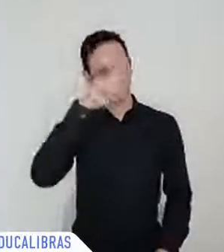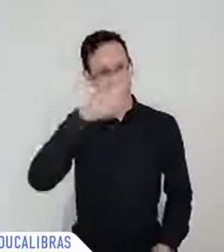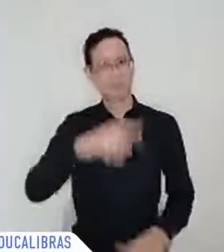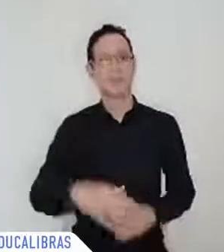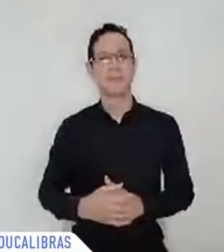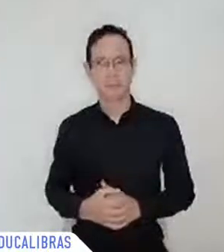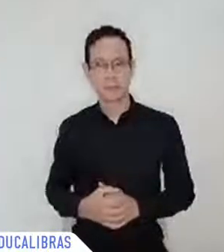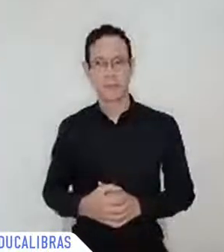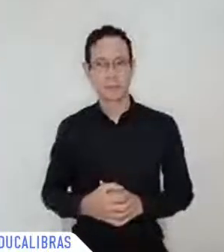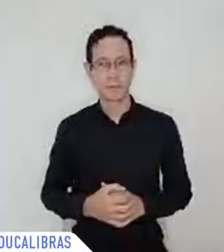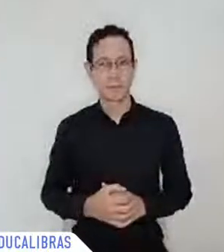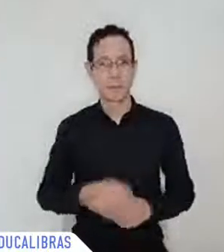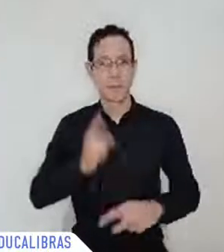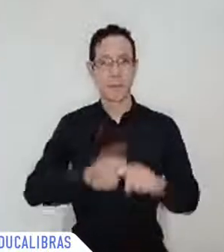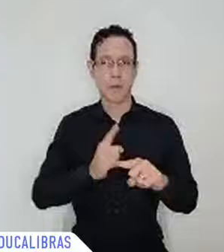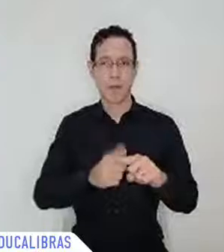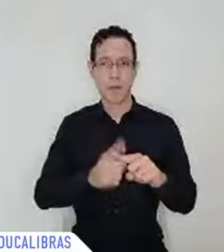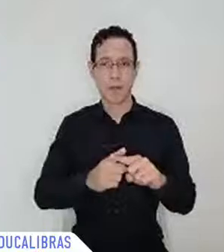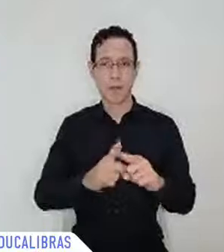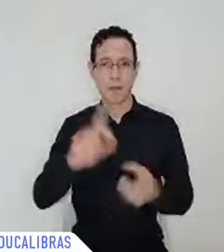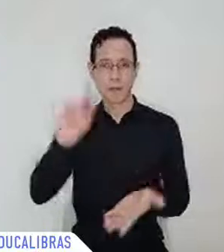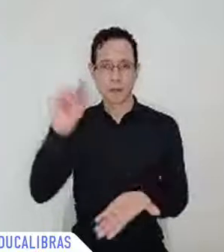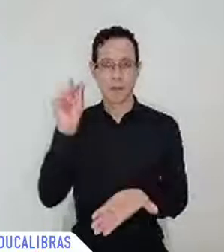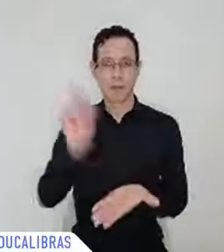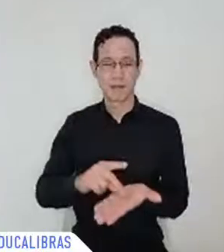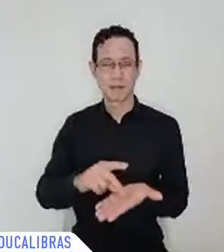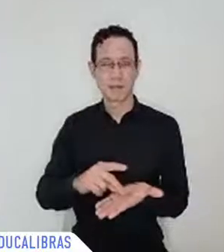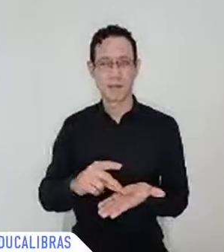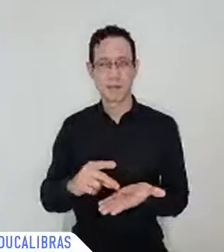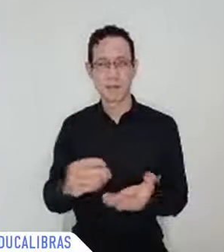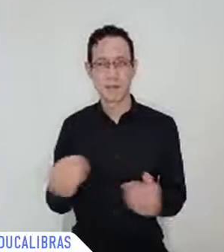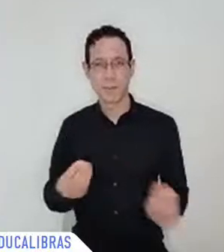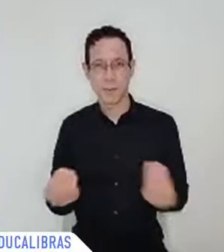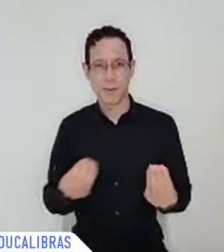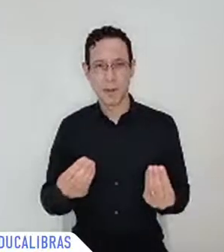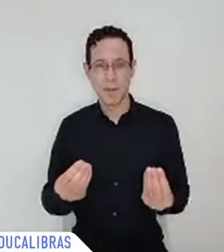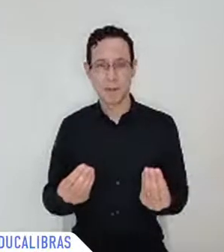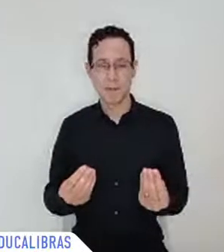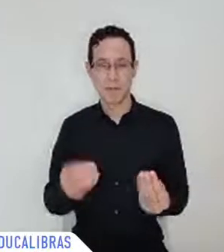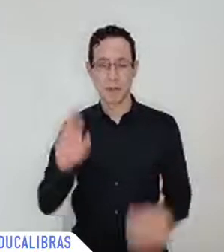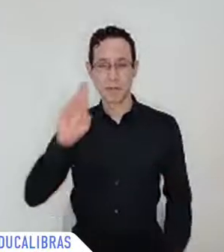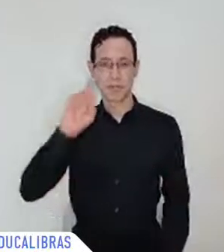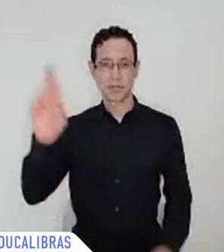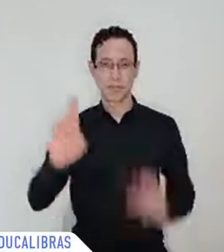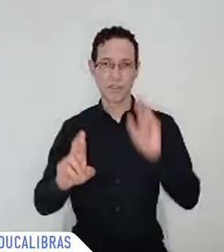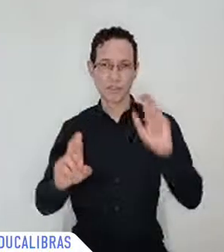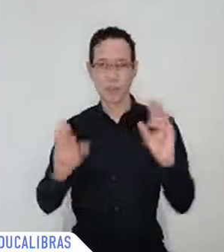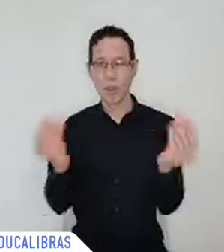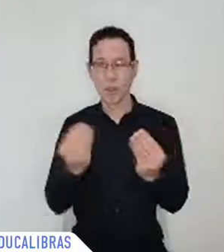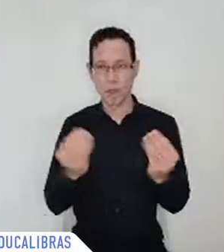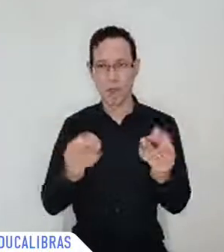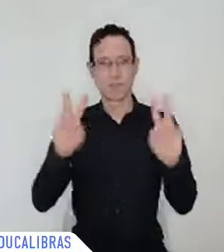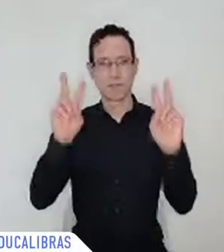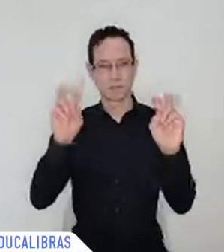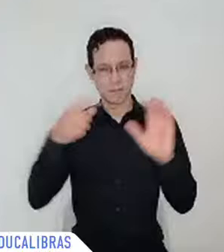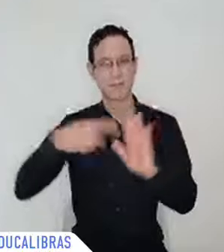information generated by the press. So this is another